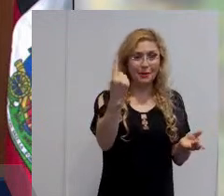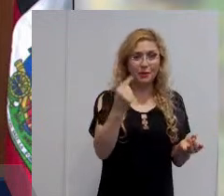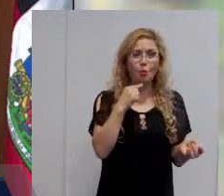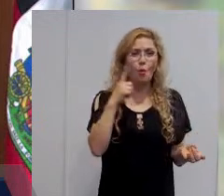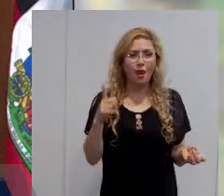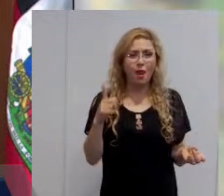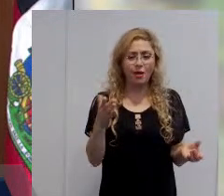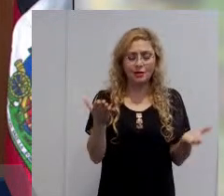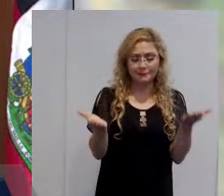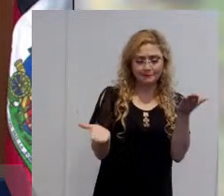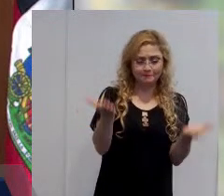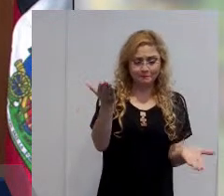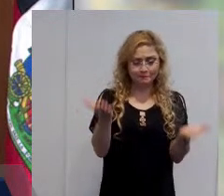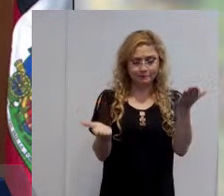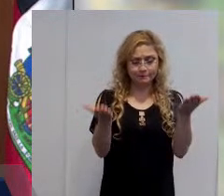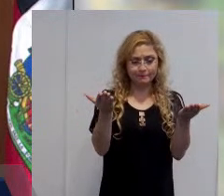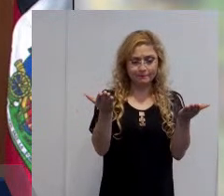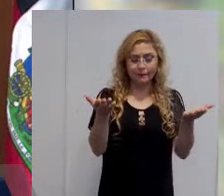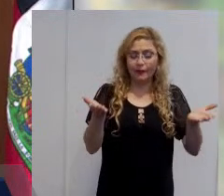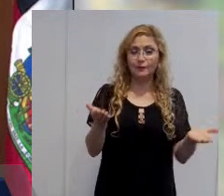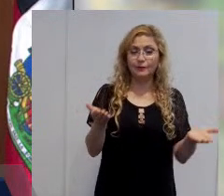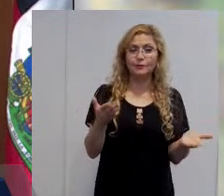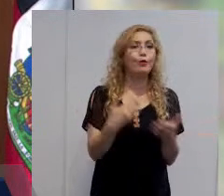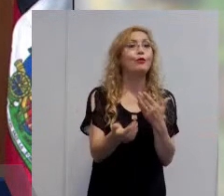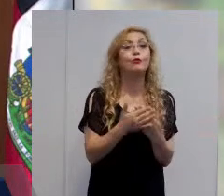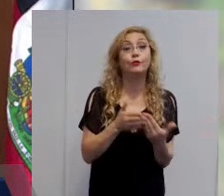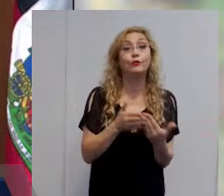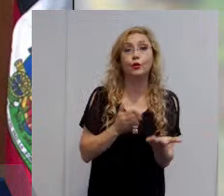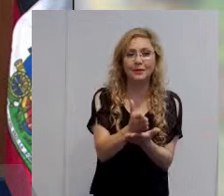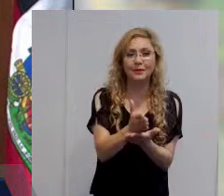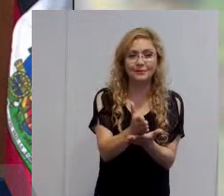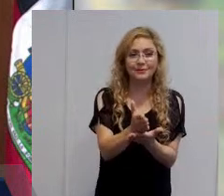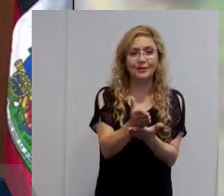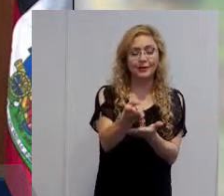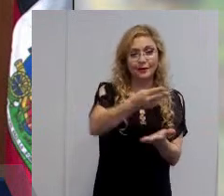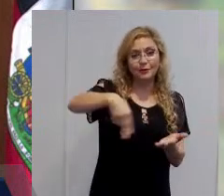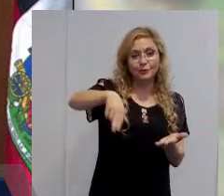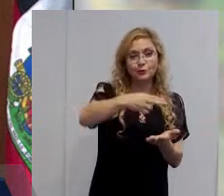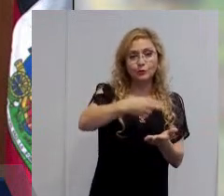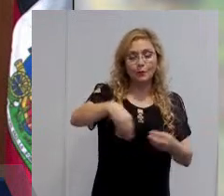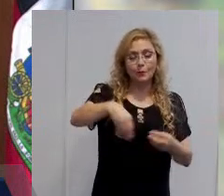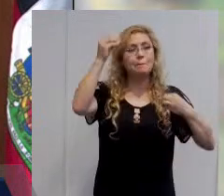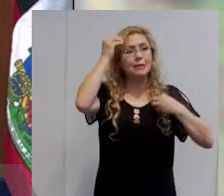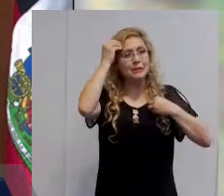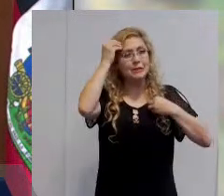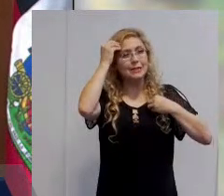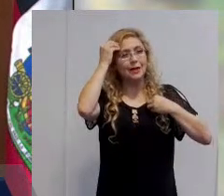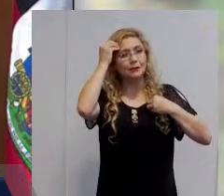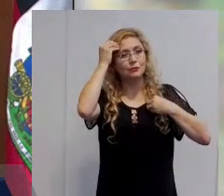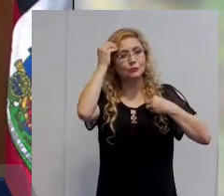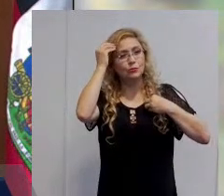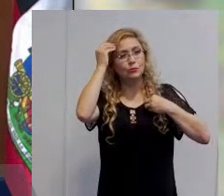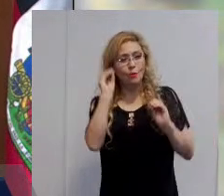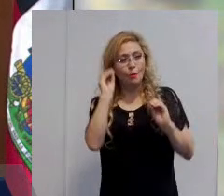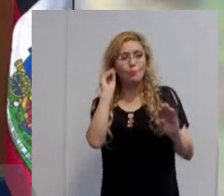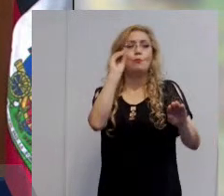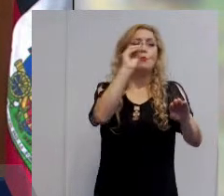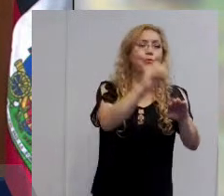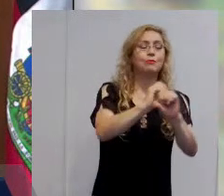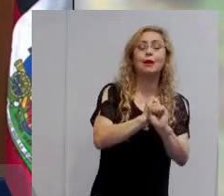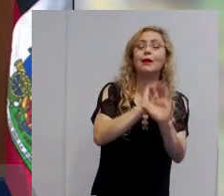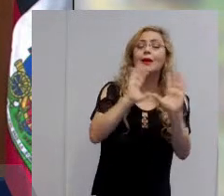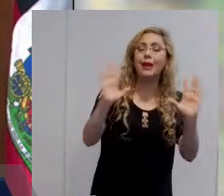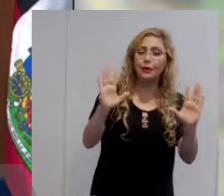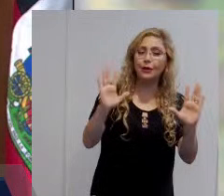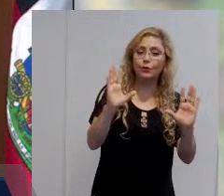And as public agencies, we have a lot to do, to change, to become more modern so that we